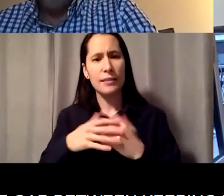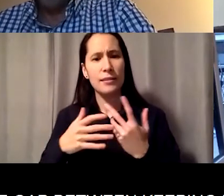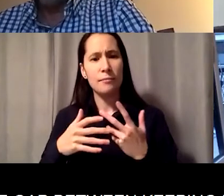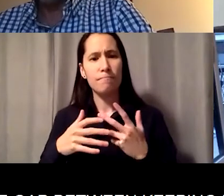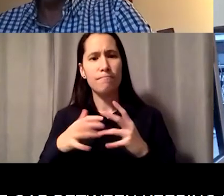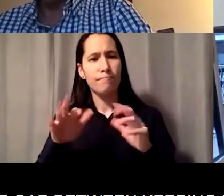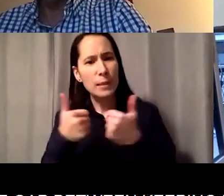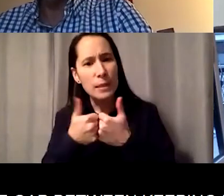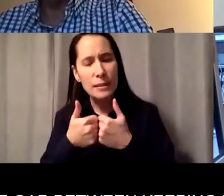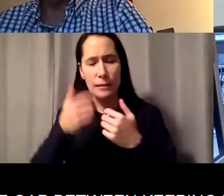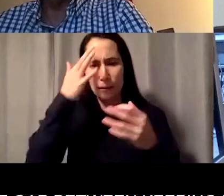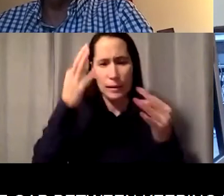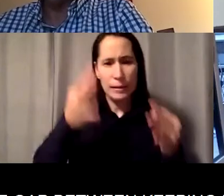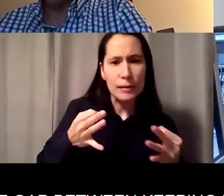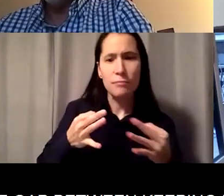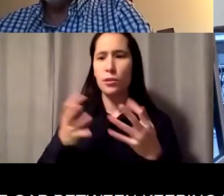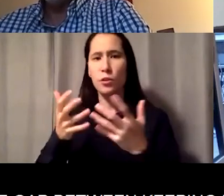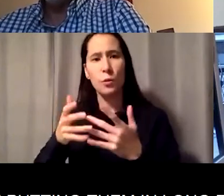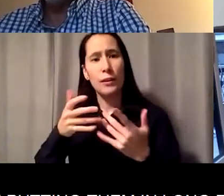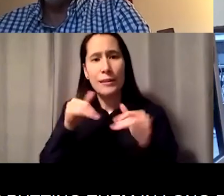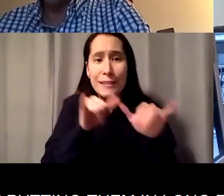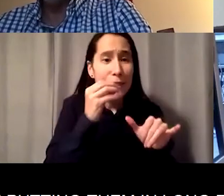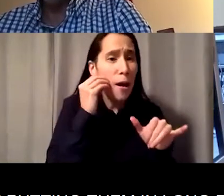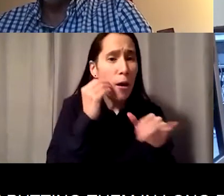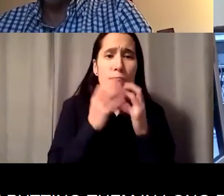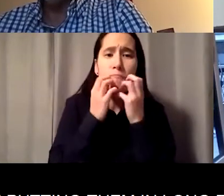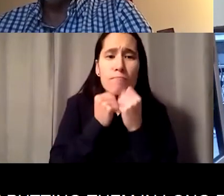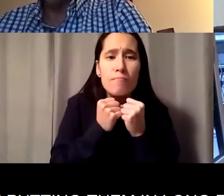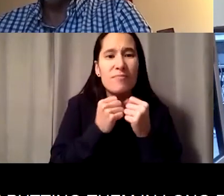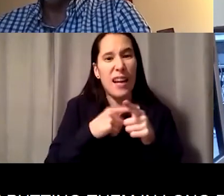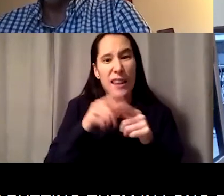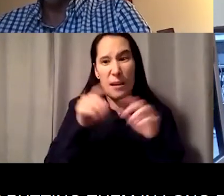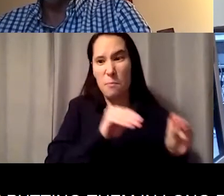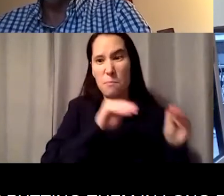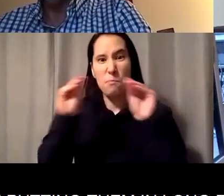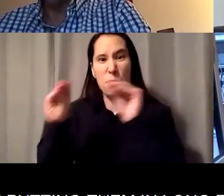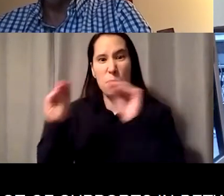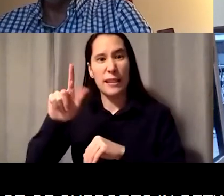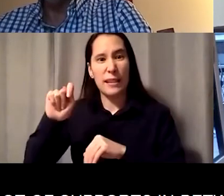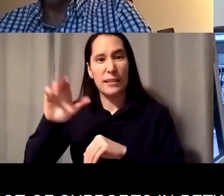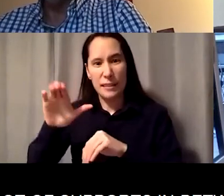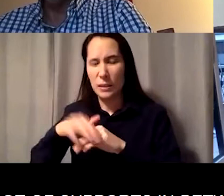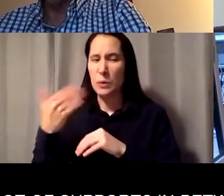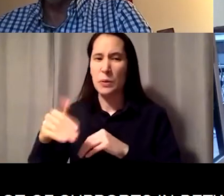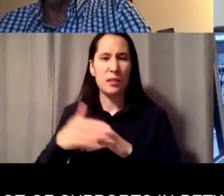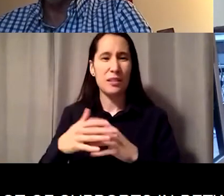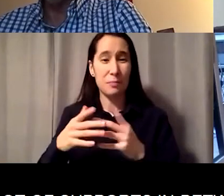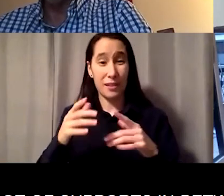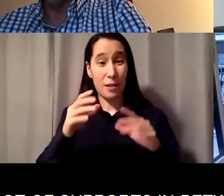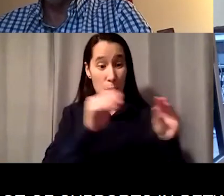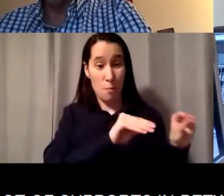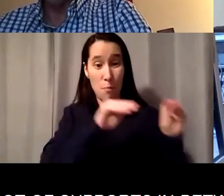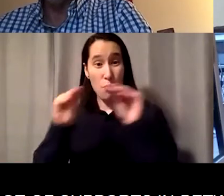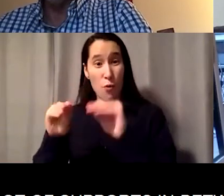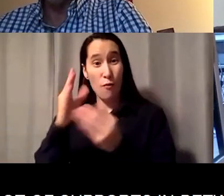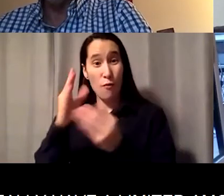between keeping people at home and then putting them in long-term care. There's not a lot of supports in between.